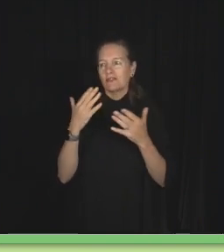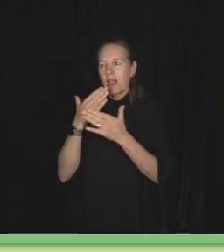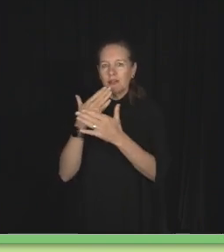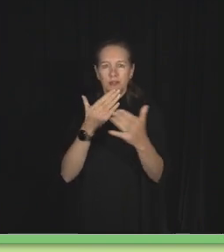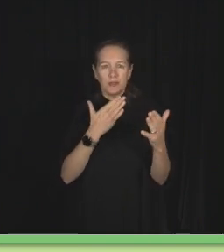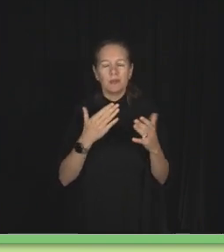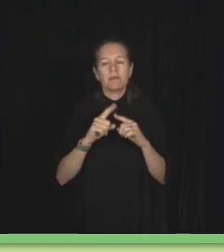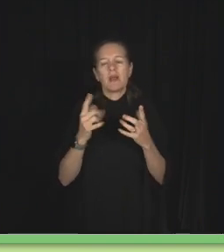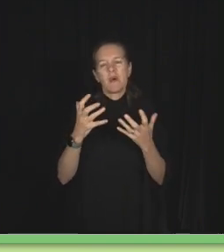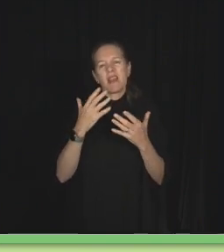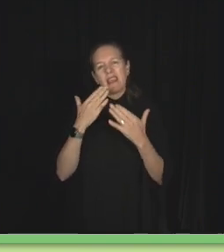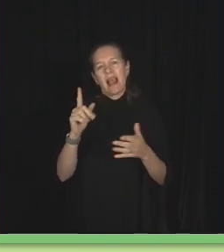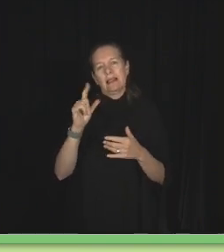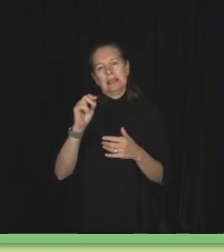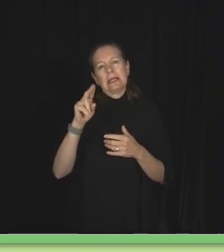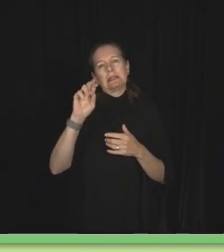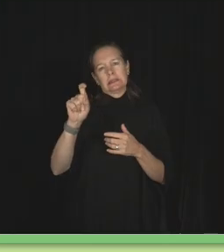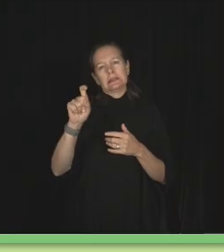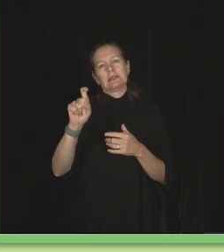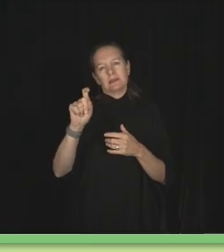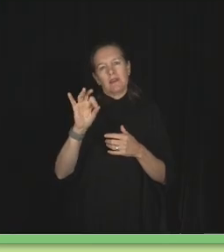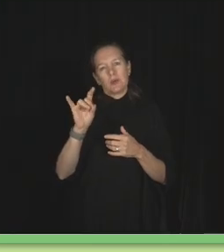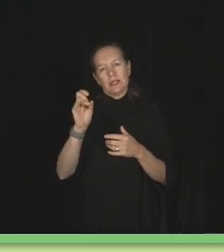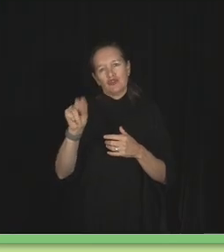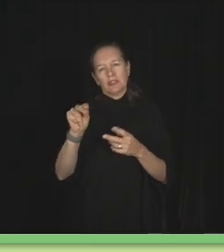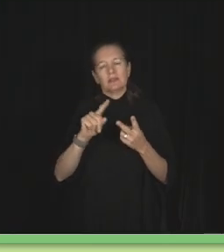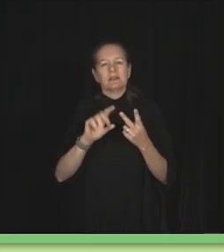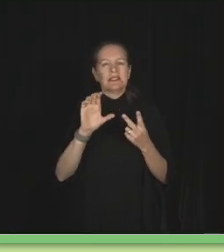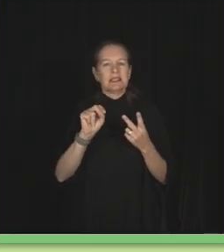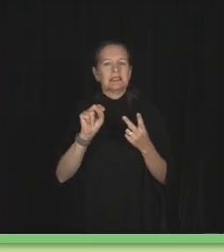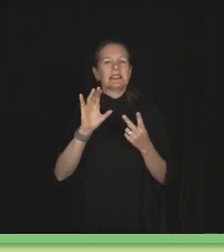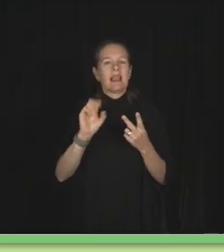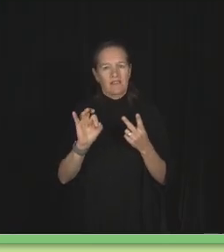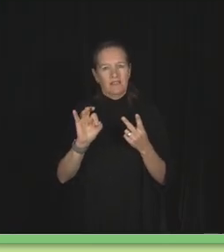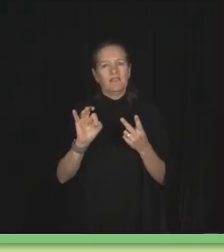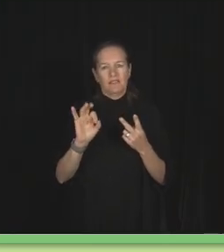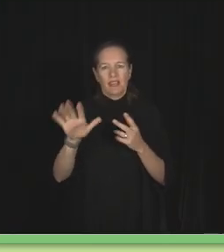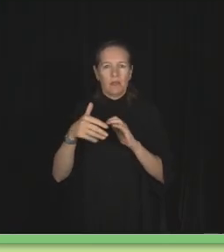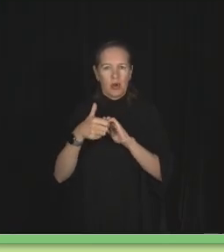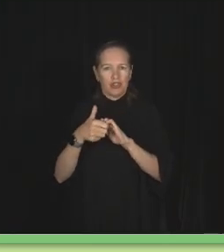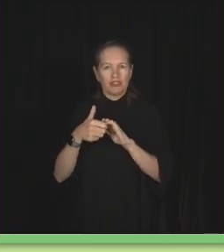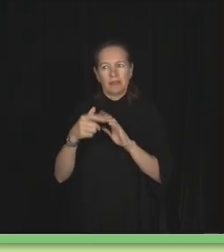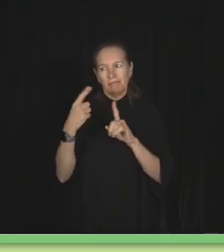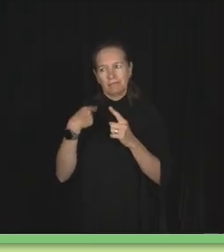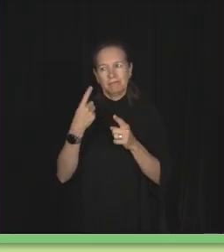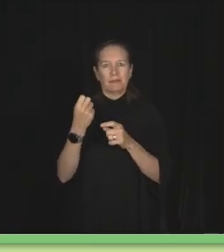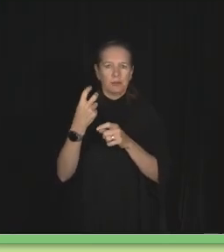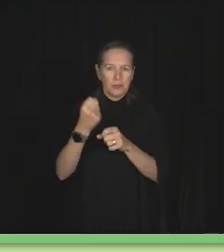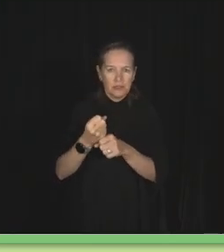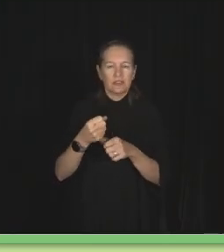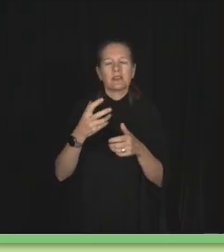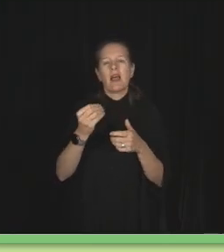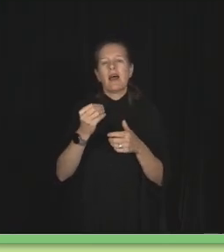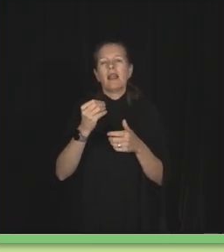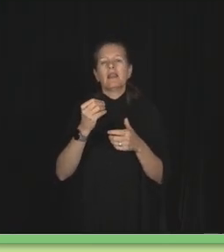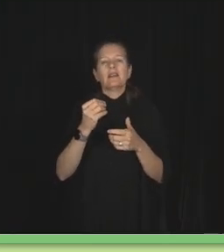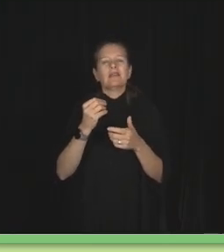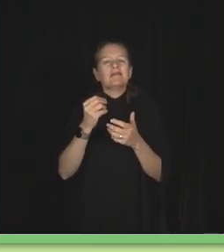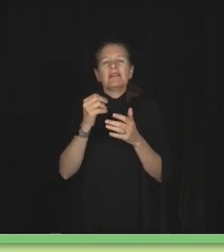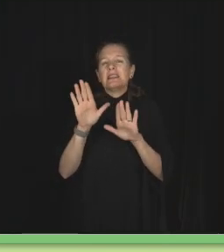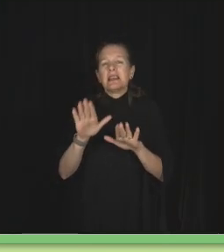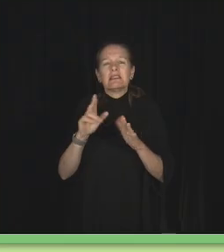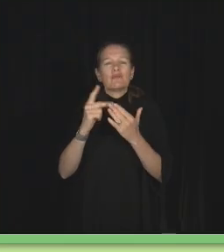wanted to thank the Linux Foundation for their support, CNCF for the partnership over the last few years, all the fantastic